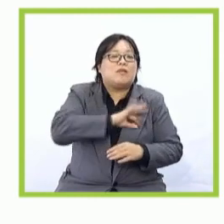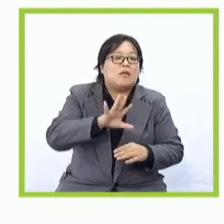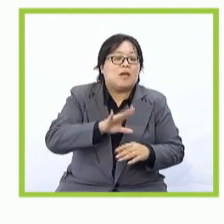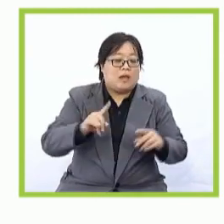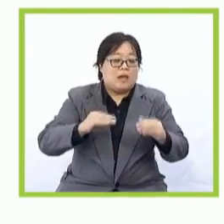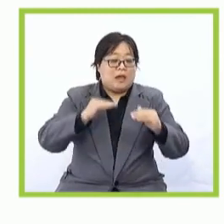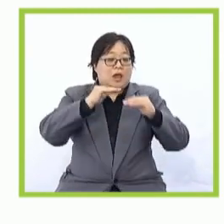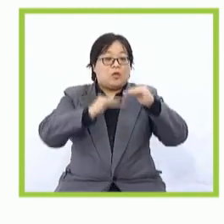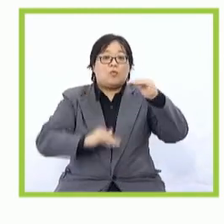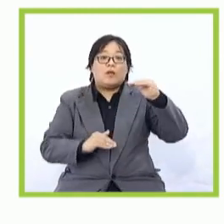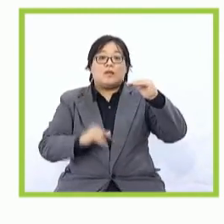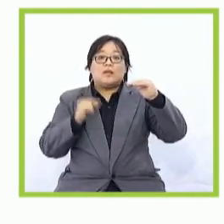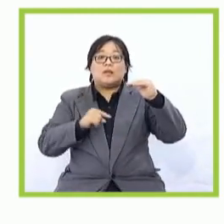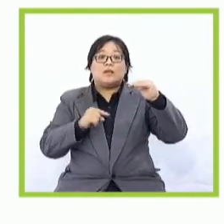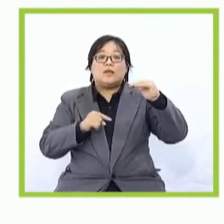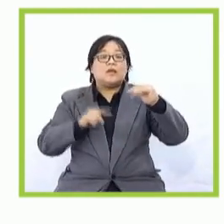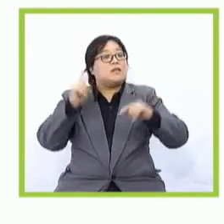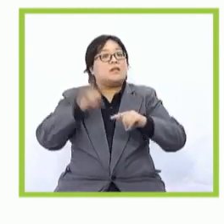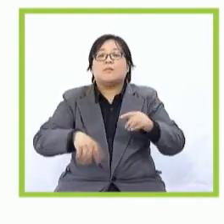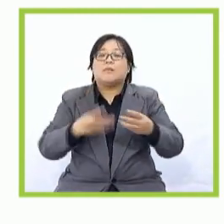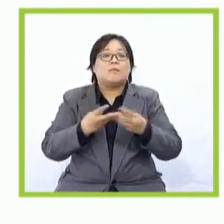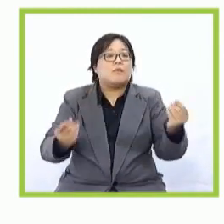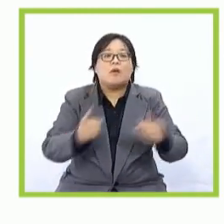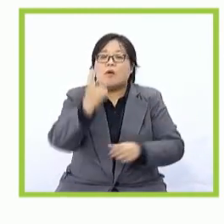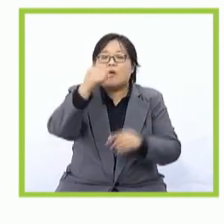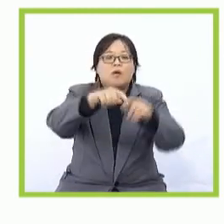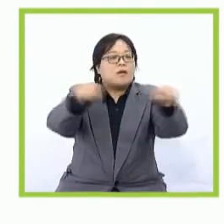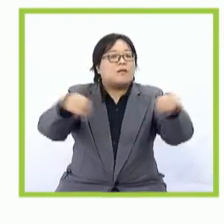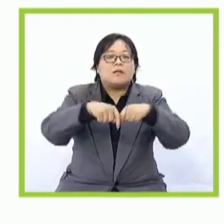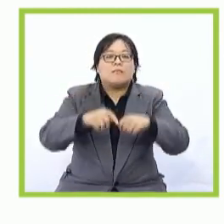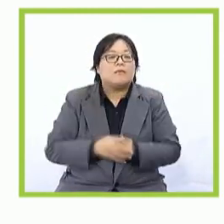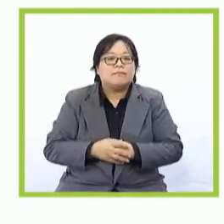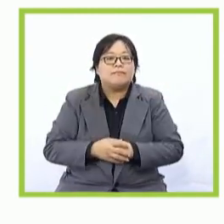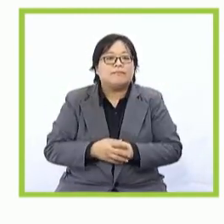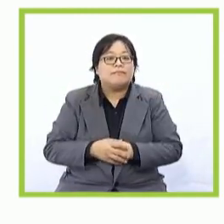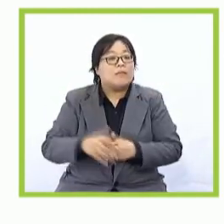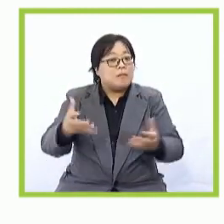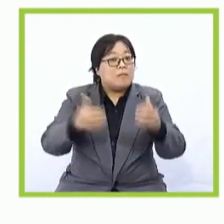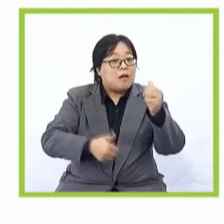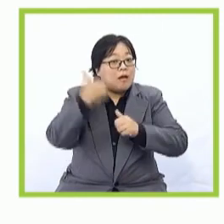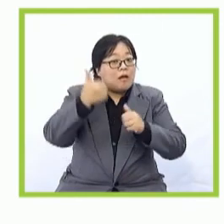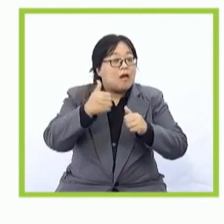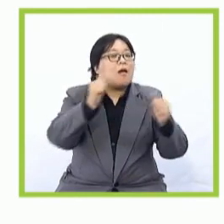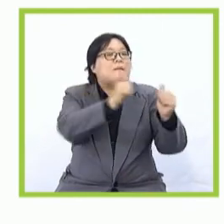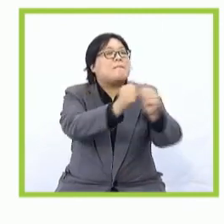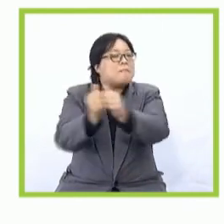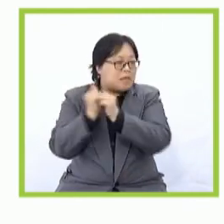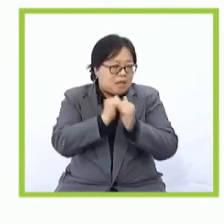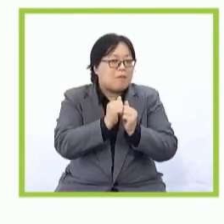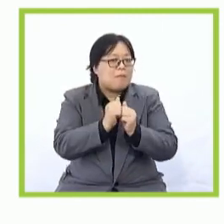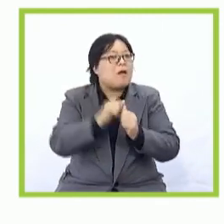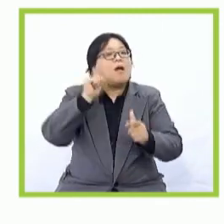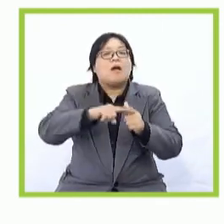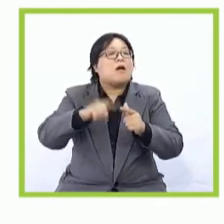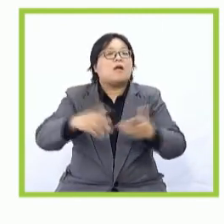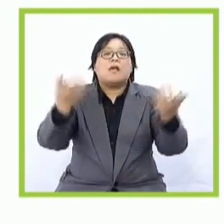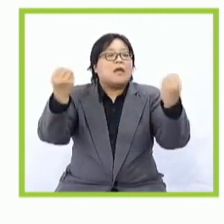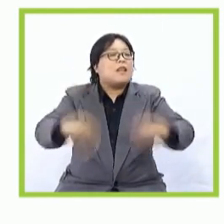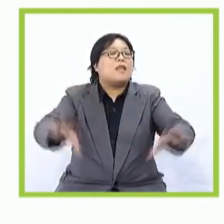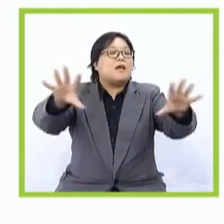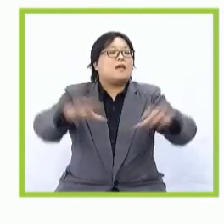Inequality cannot be tackled in one place. We will either win this together or we will lose it.